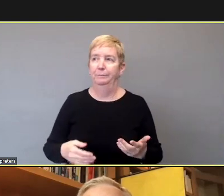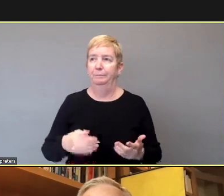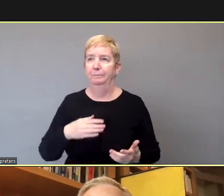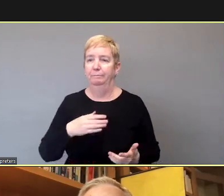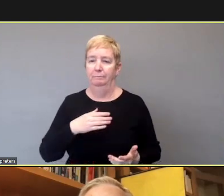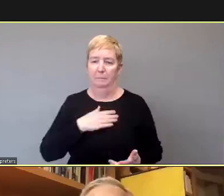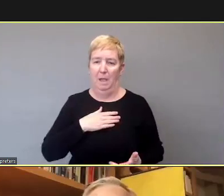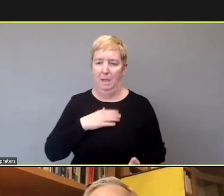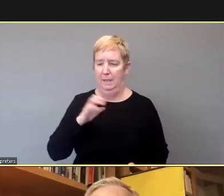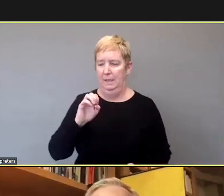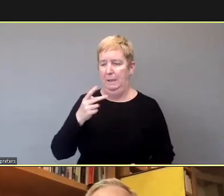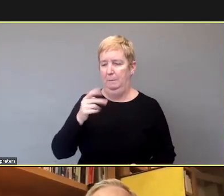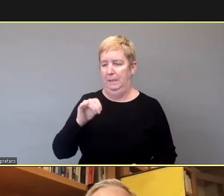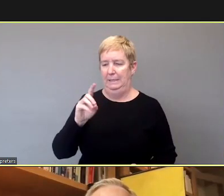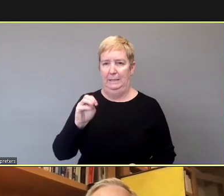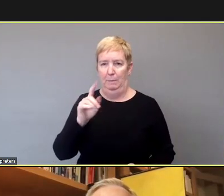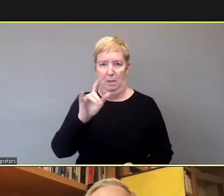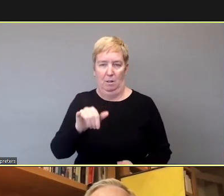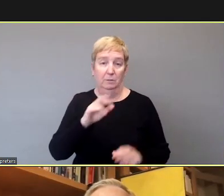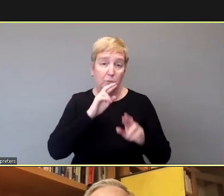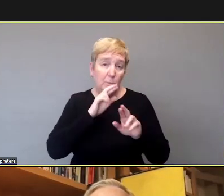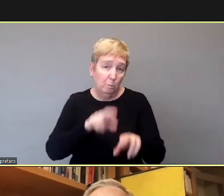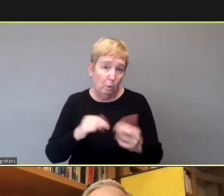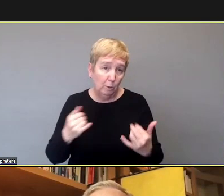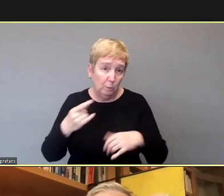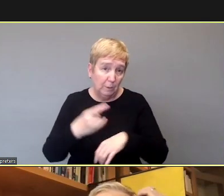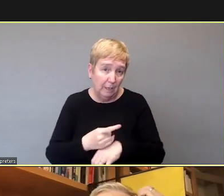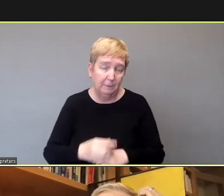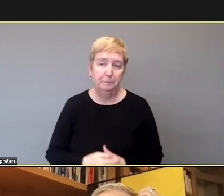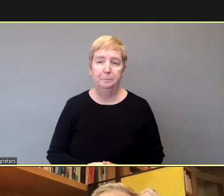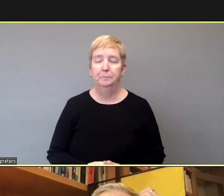epidemiology report of the day and of